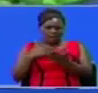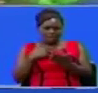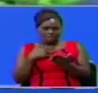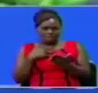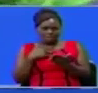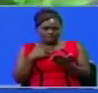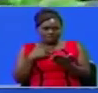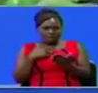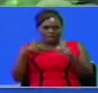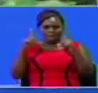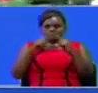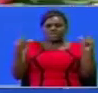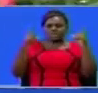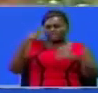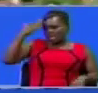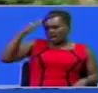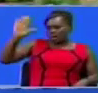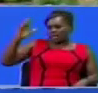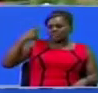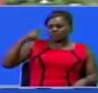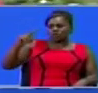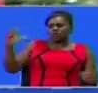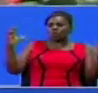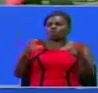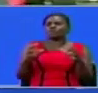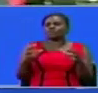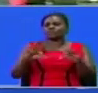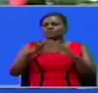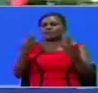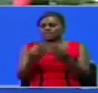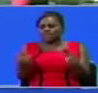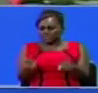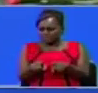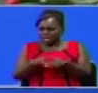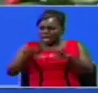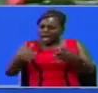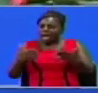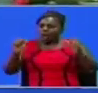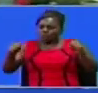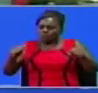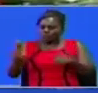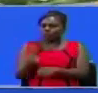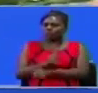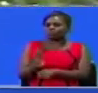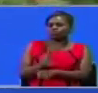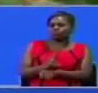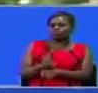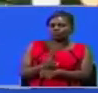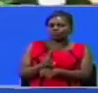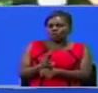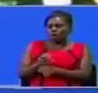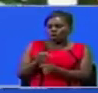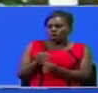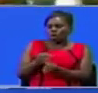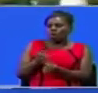sketch. This is also a message of awareness to our community and the general public in terms of how we can use these wine